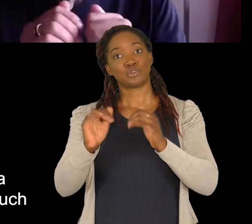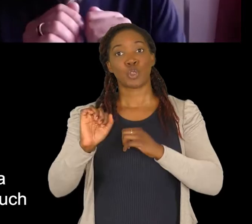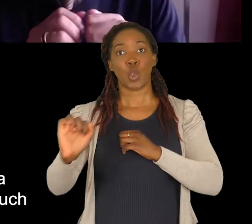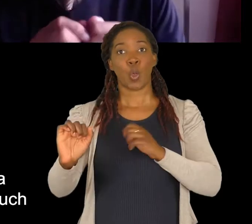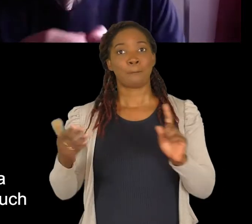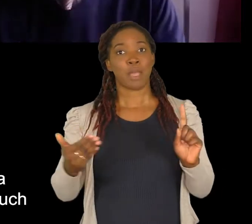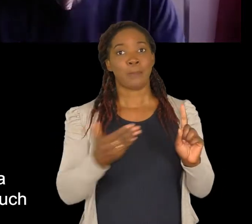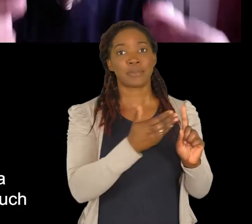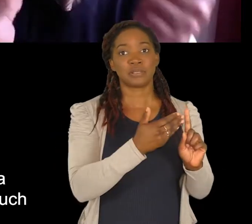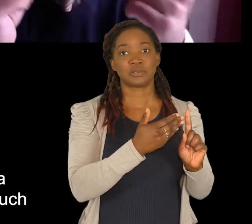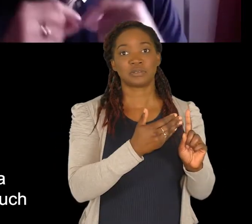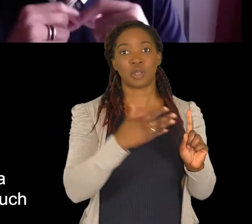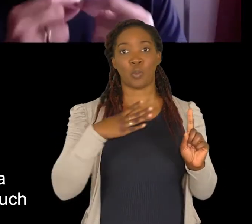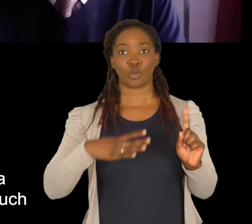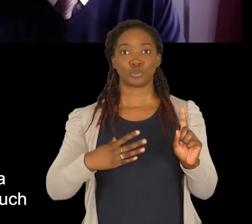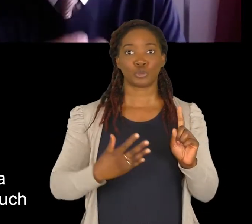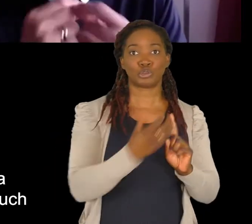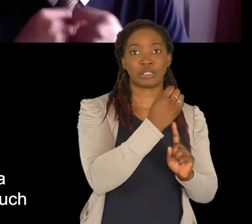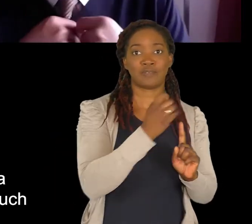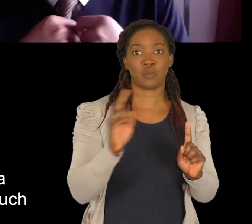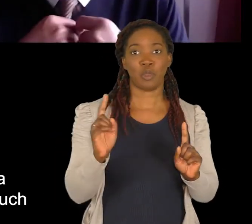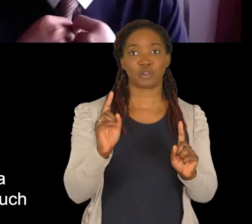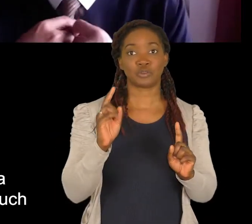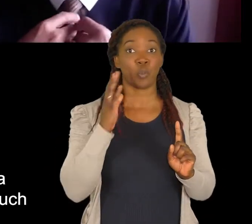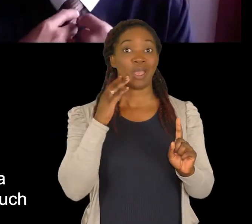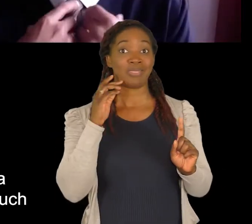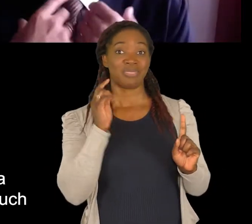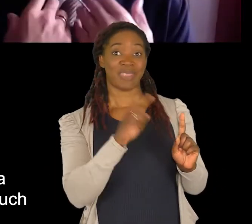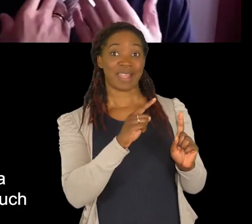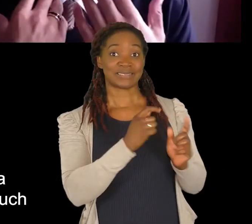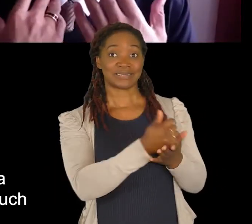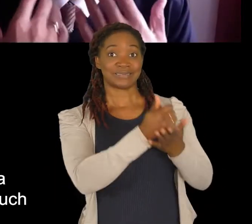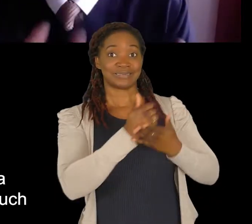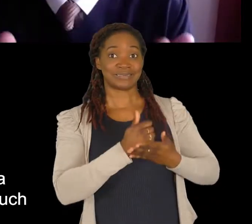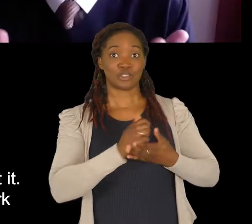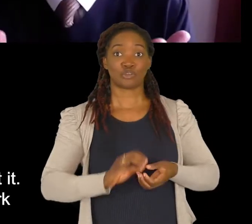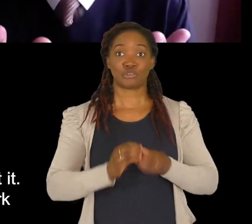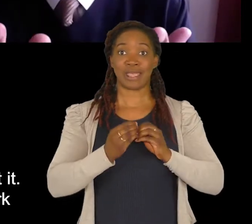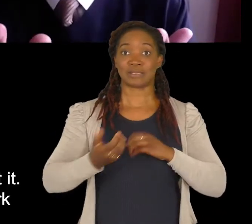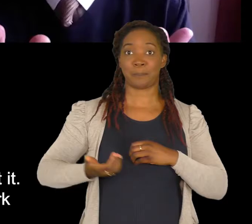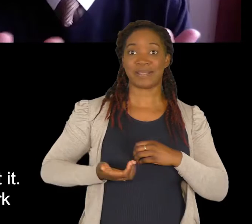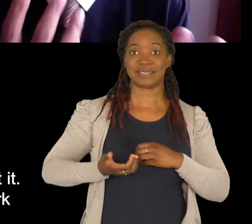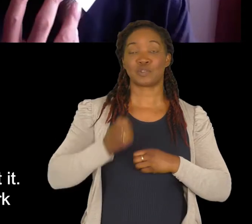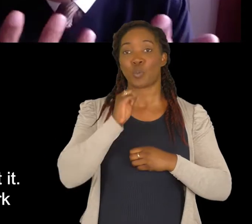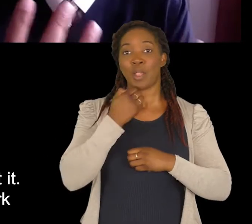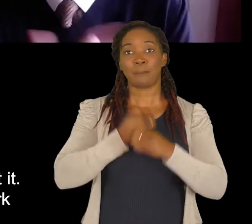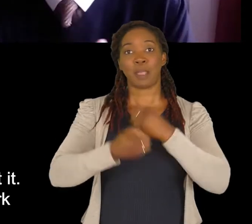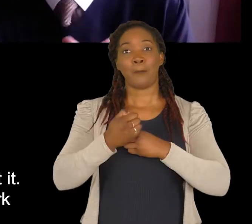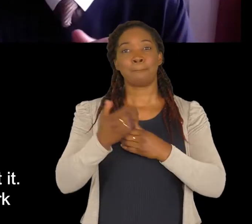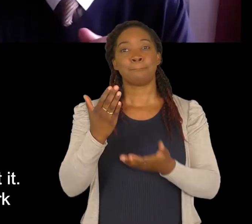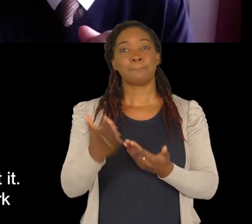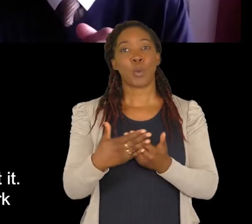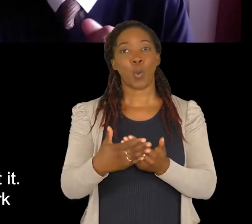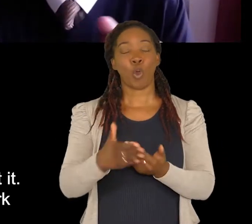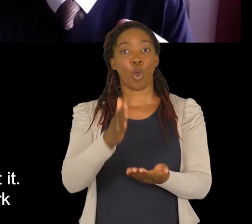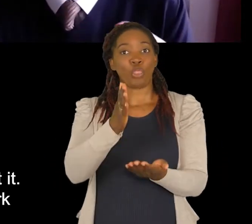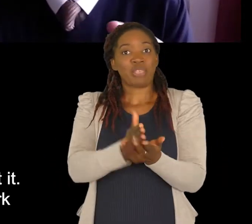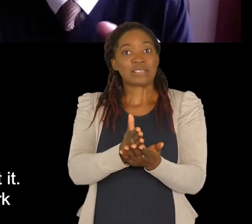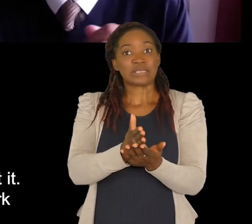to do in your life. And when you create a business from that, then you will become much more authentic in the way that you speak